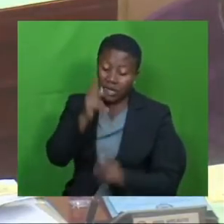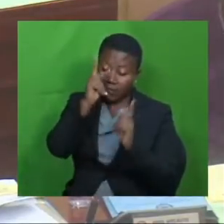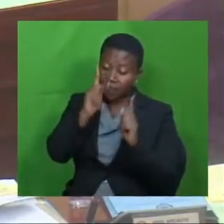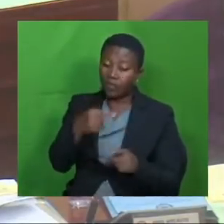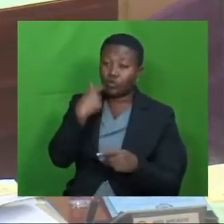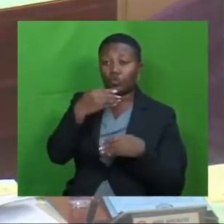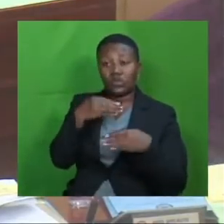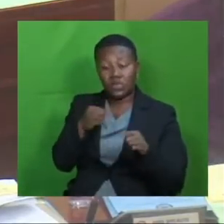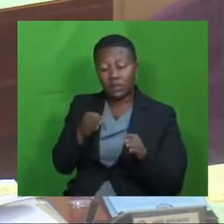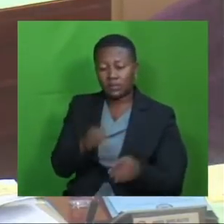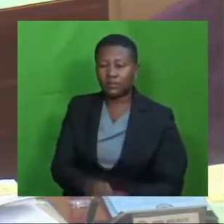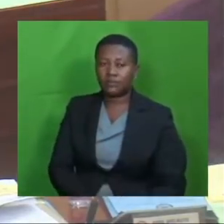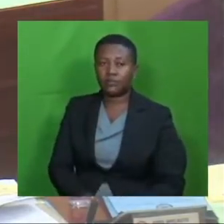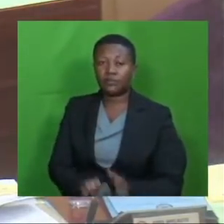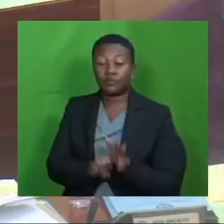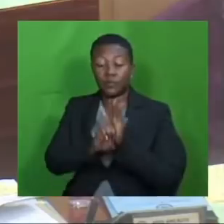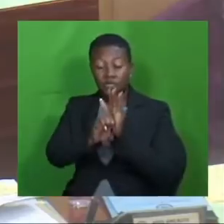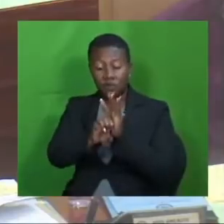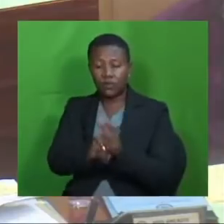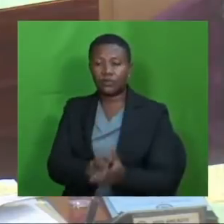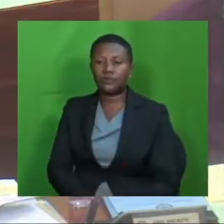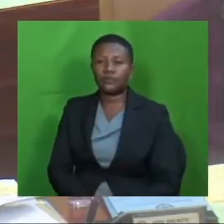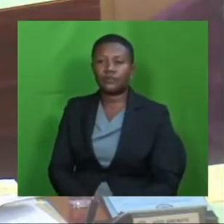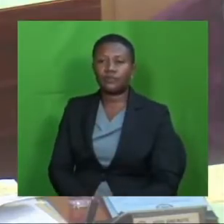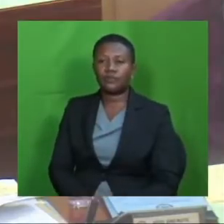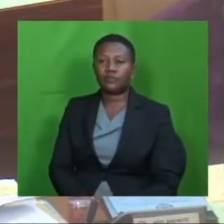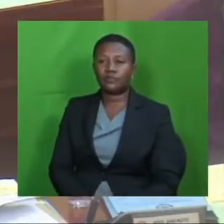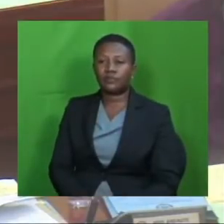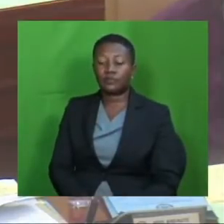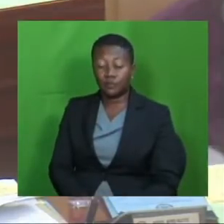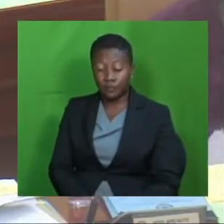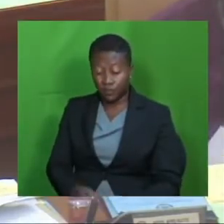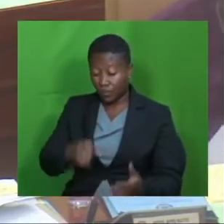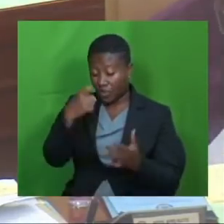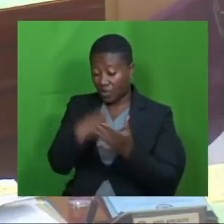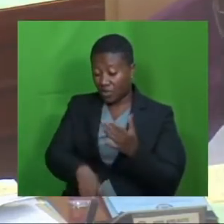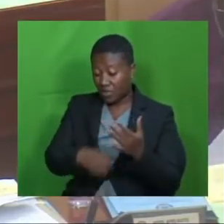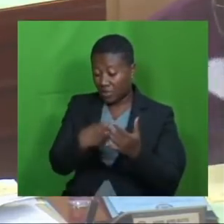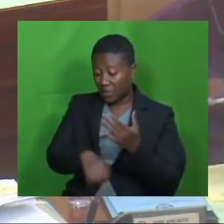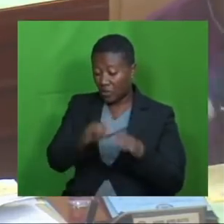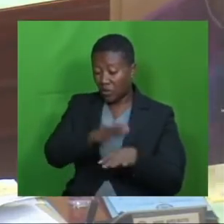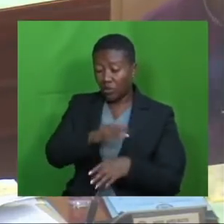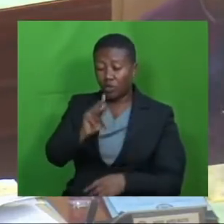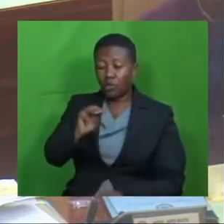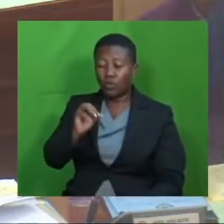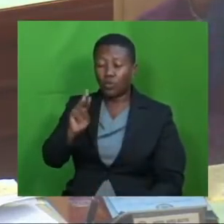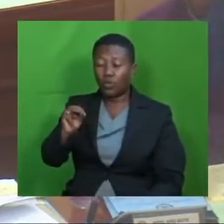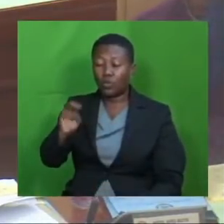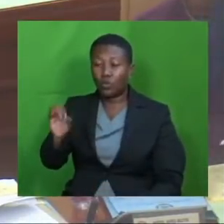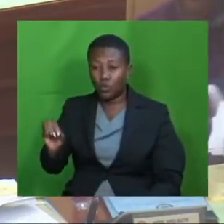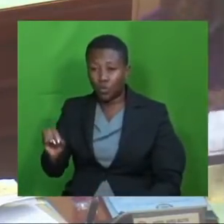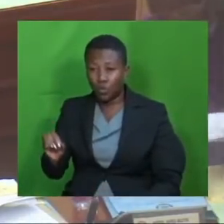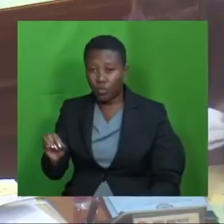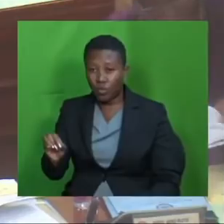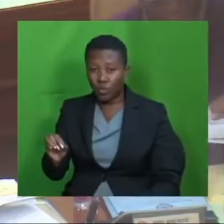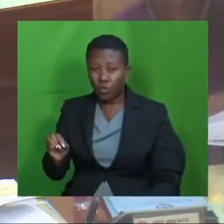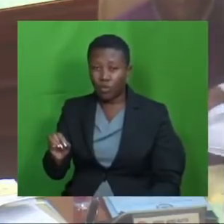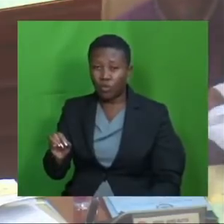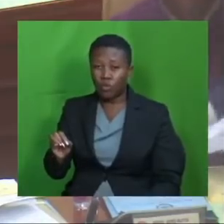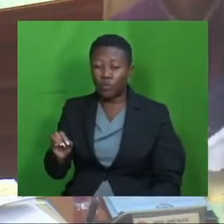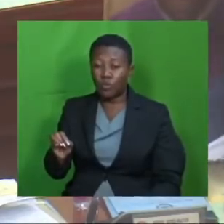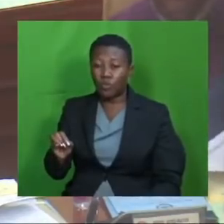demonstrate it. Originally, charges on Momo, on electronic money